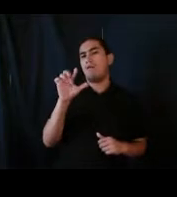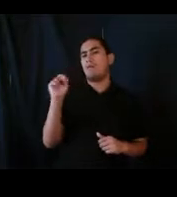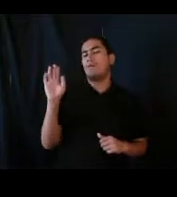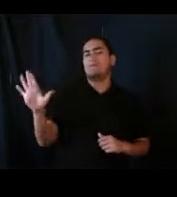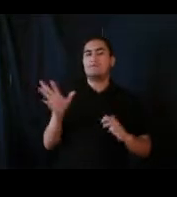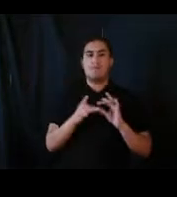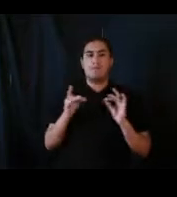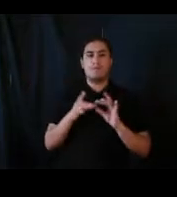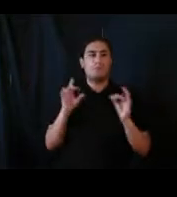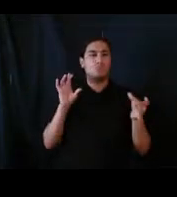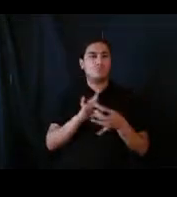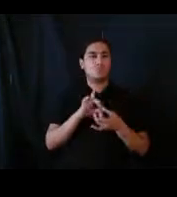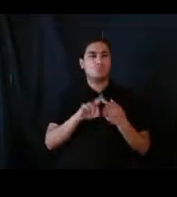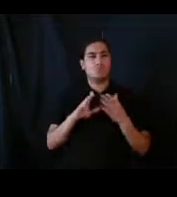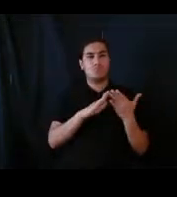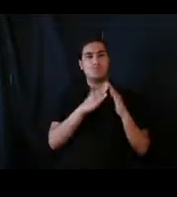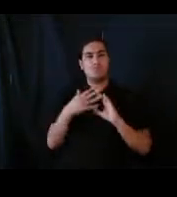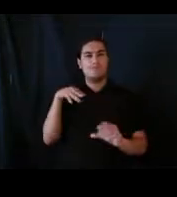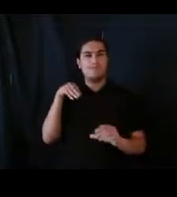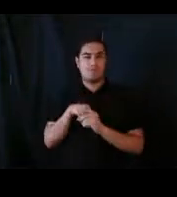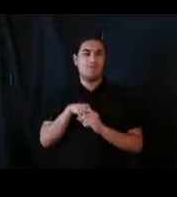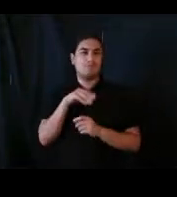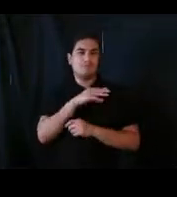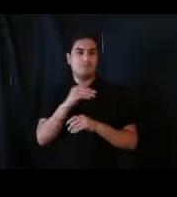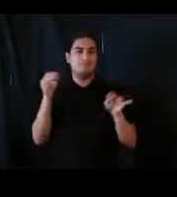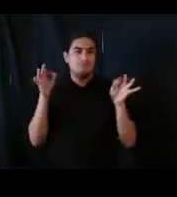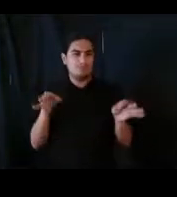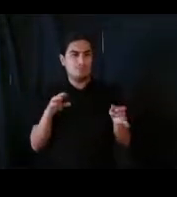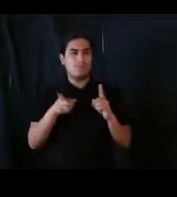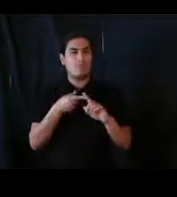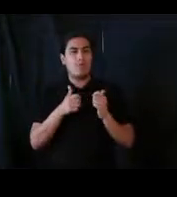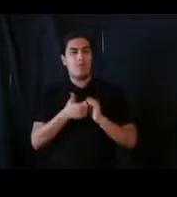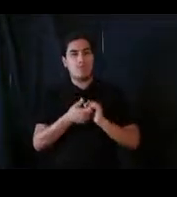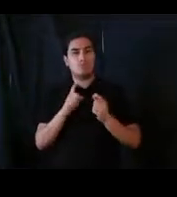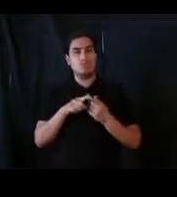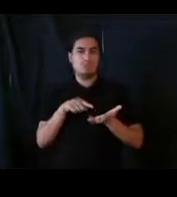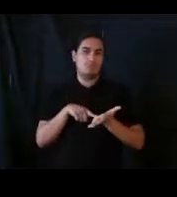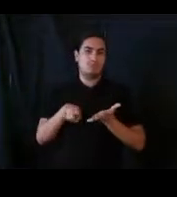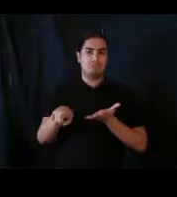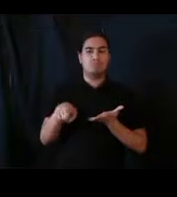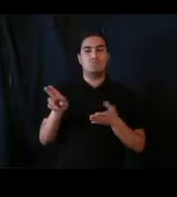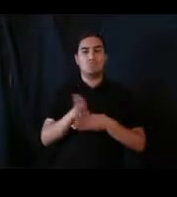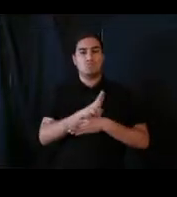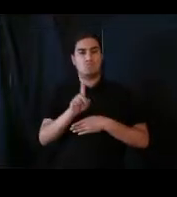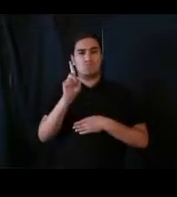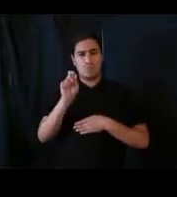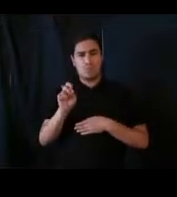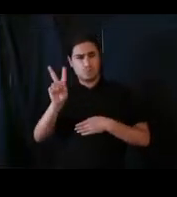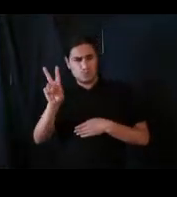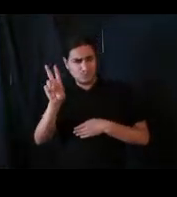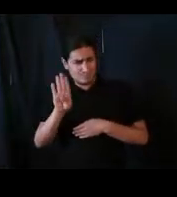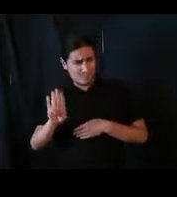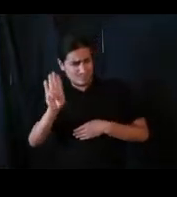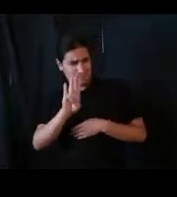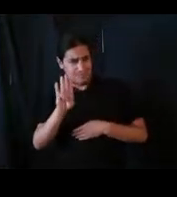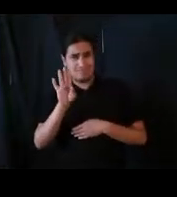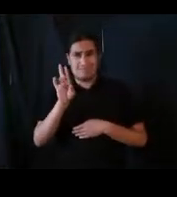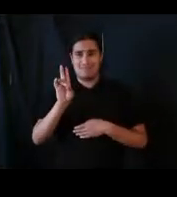regard to community involvement and decisions about how to spend a 1.2 billion is it